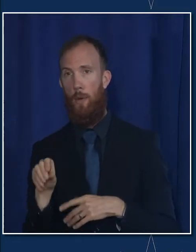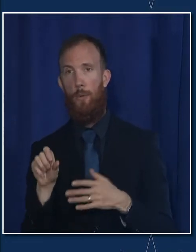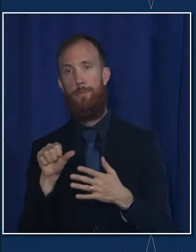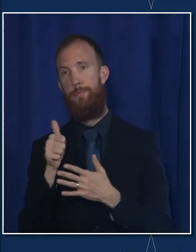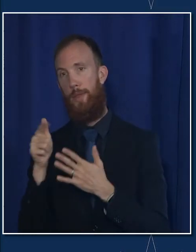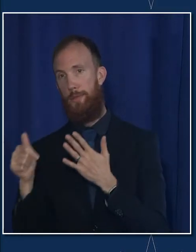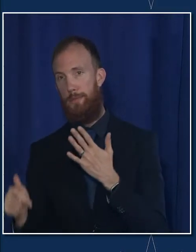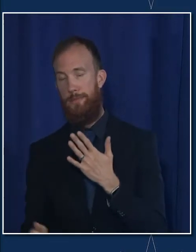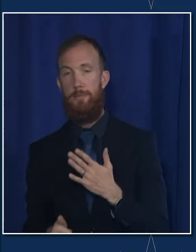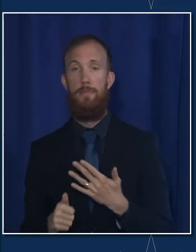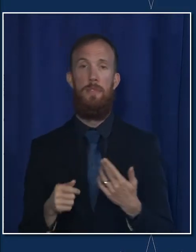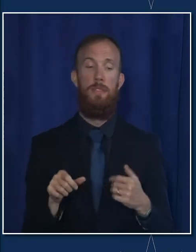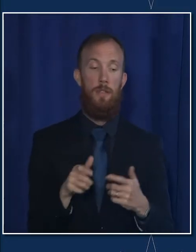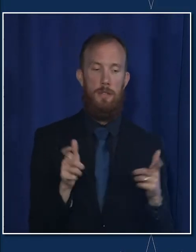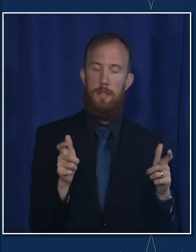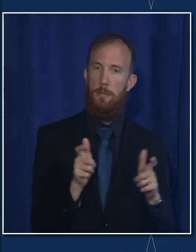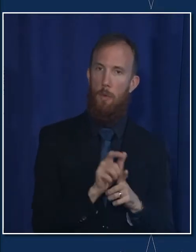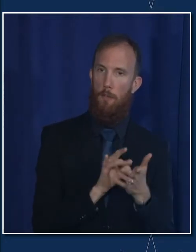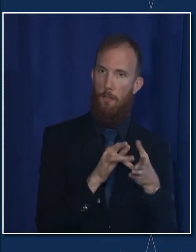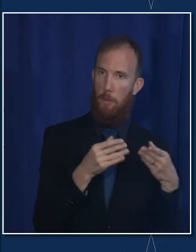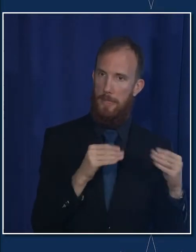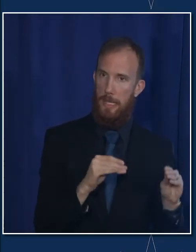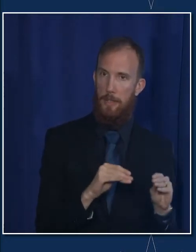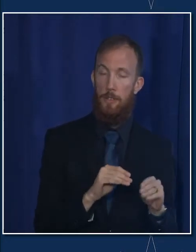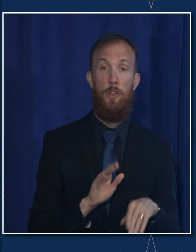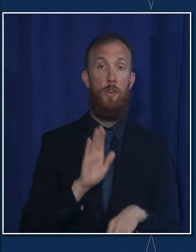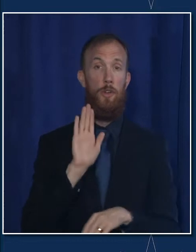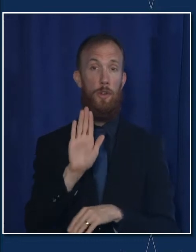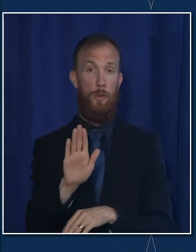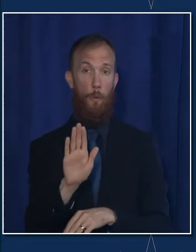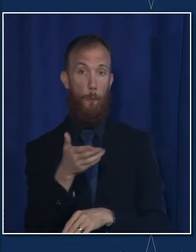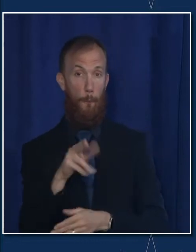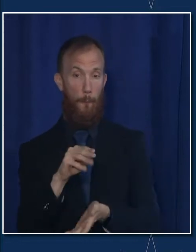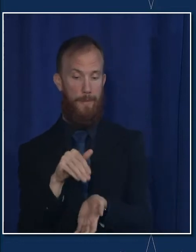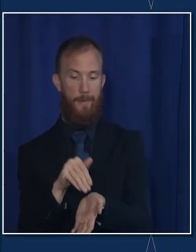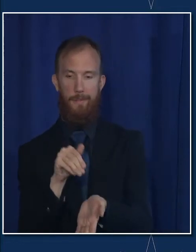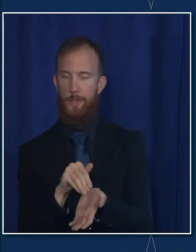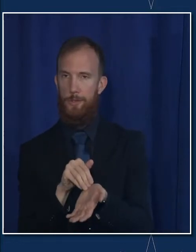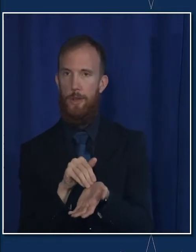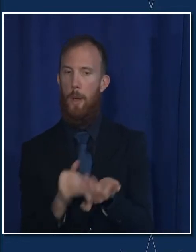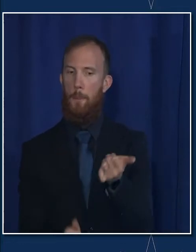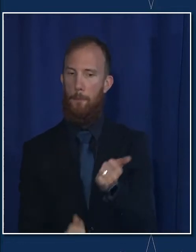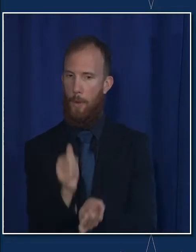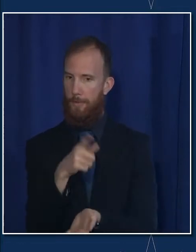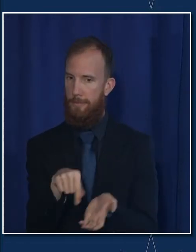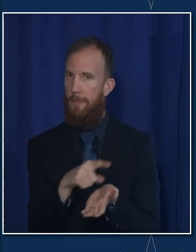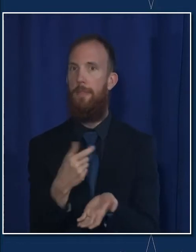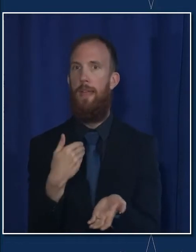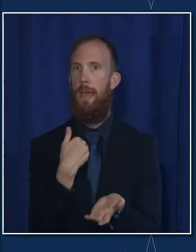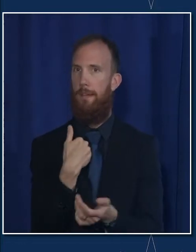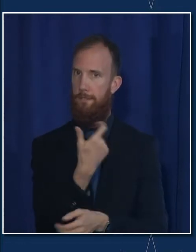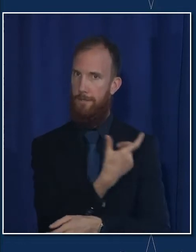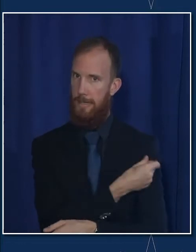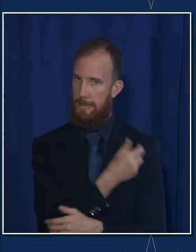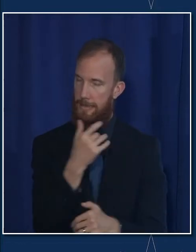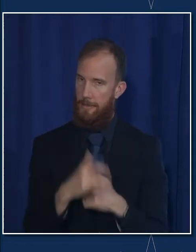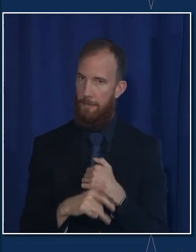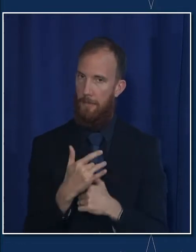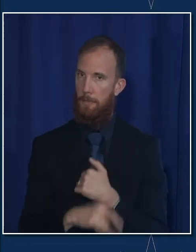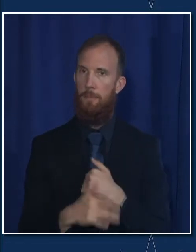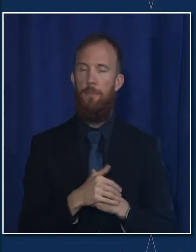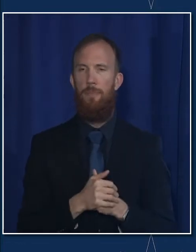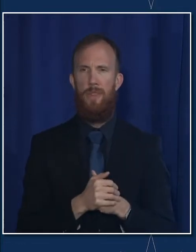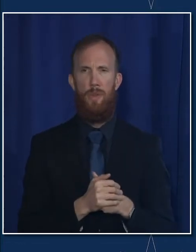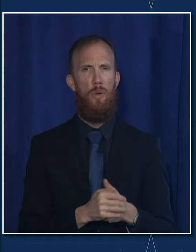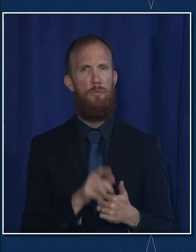smaller pharmacies. Your own healthcare provider, in the great majority of cases, has COVID vaccine available. Really encourage